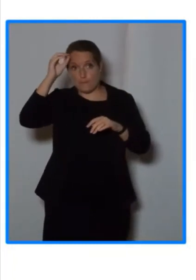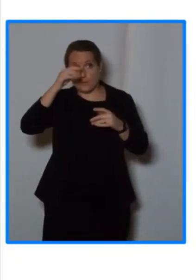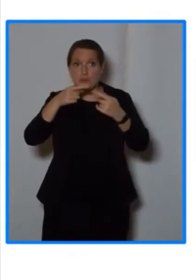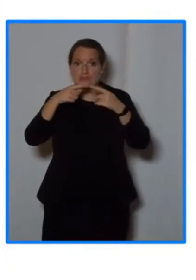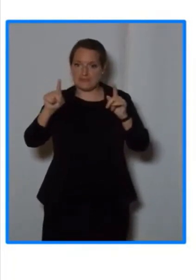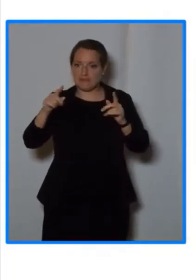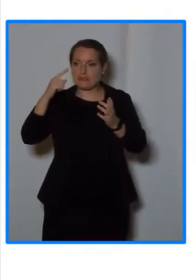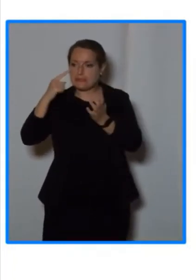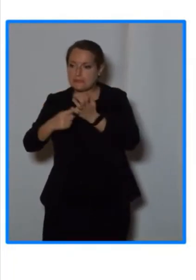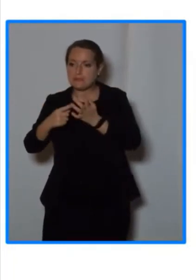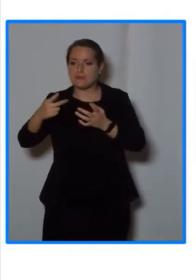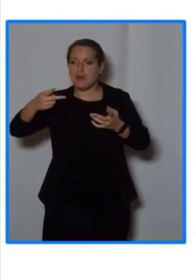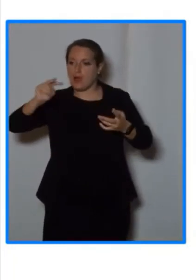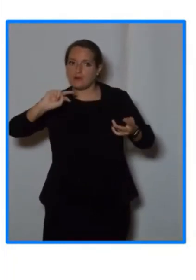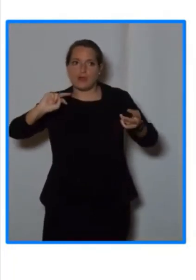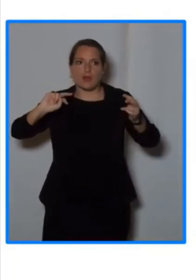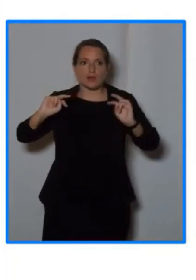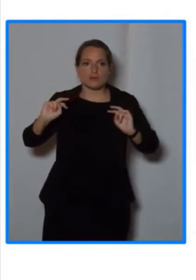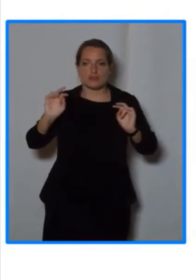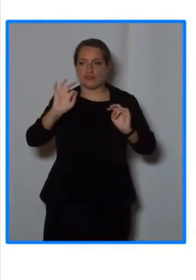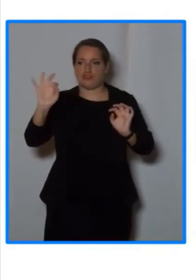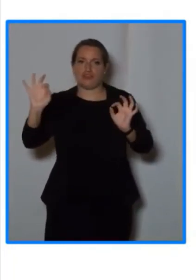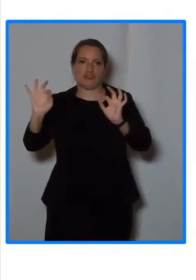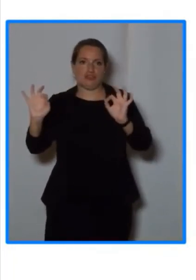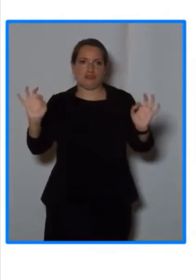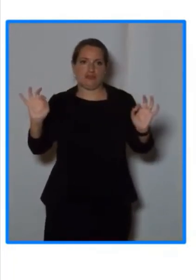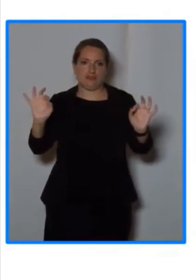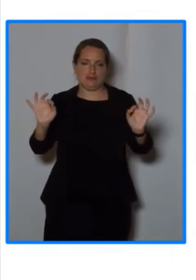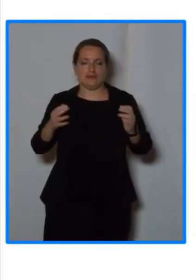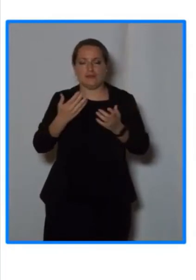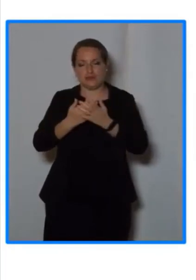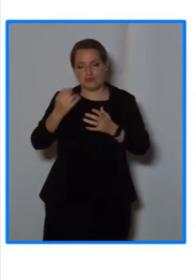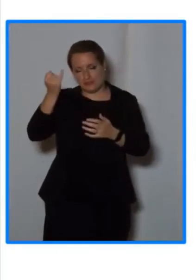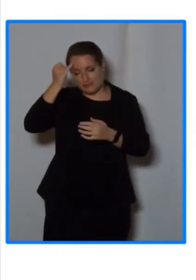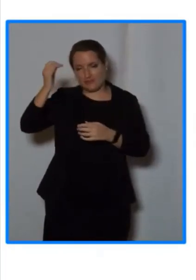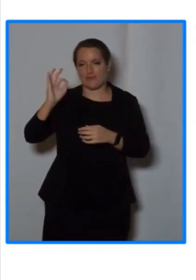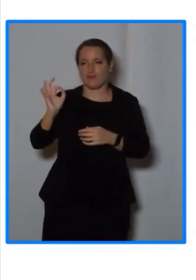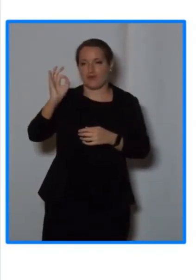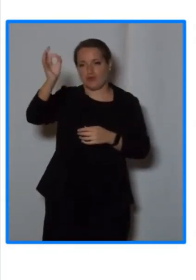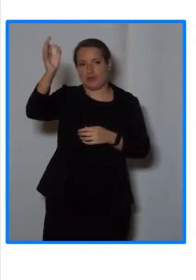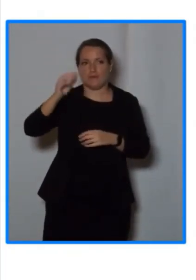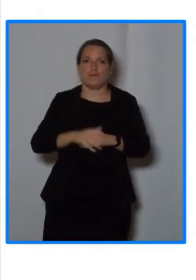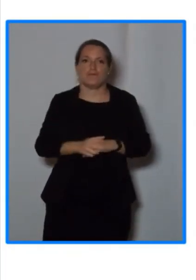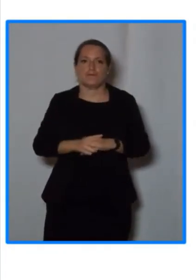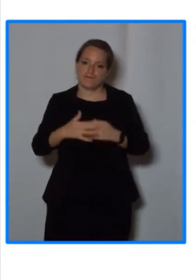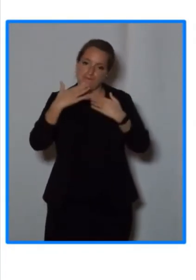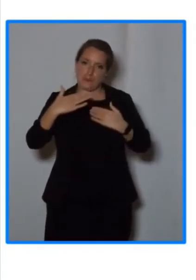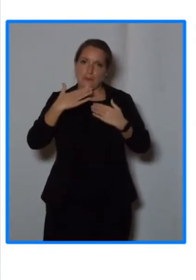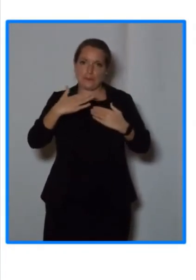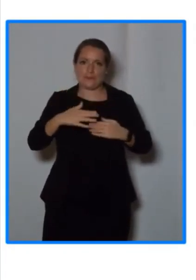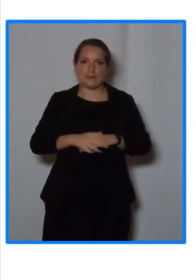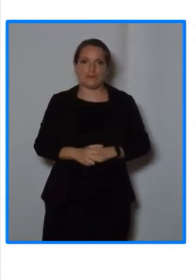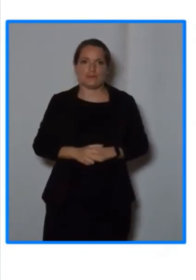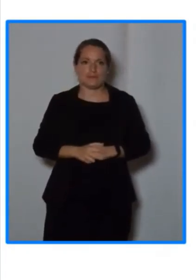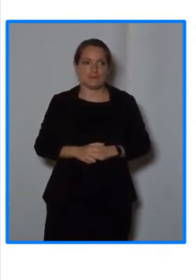innovation now and in the future. That's all I had.